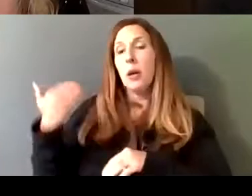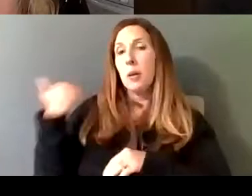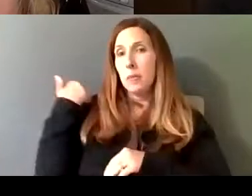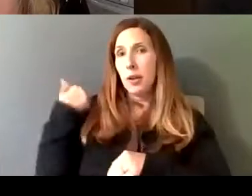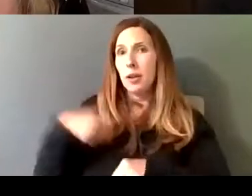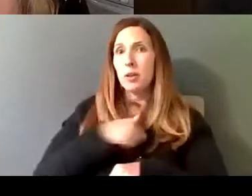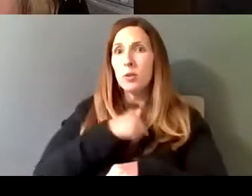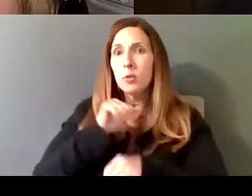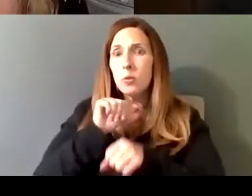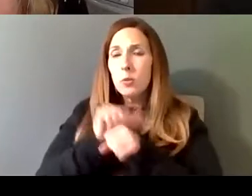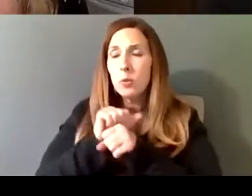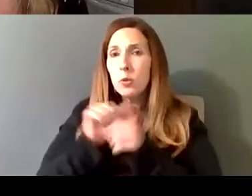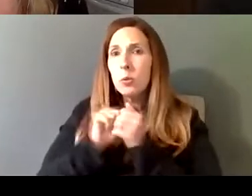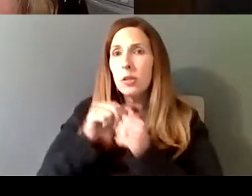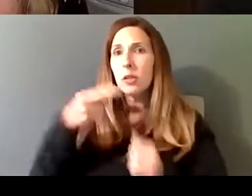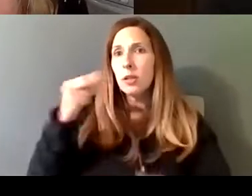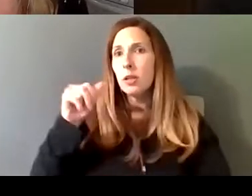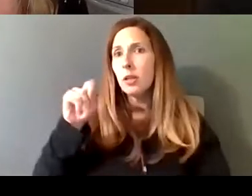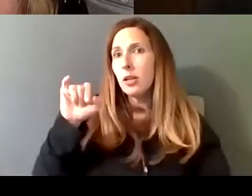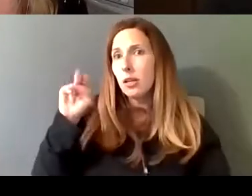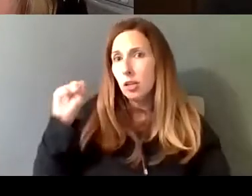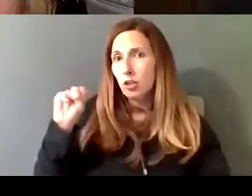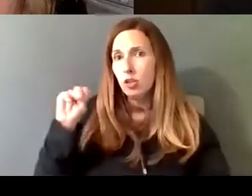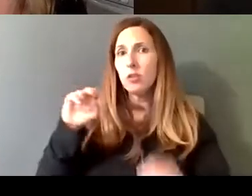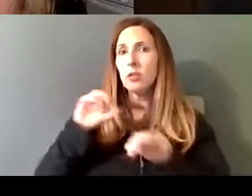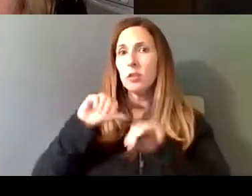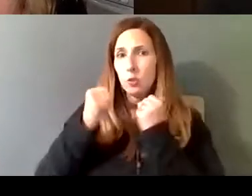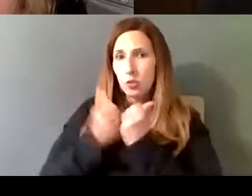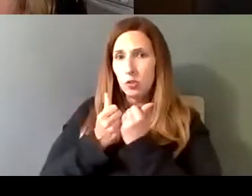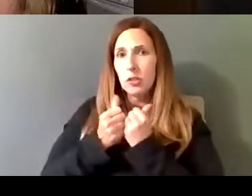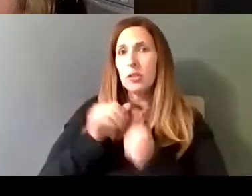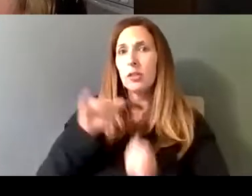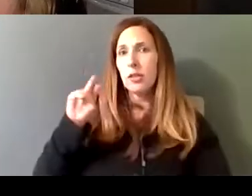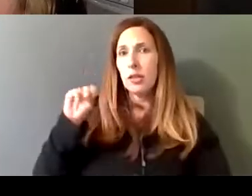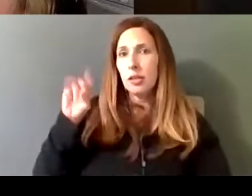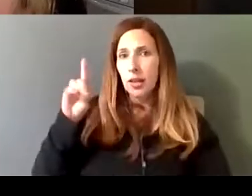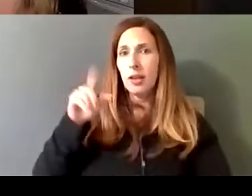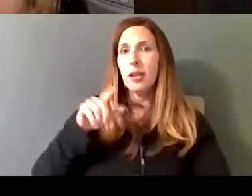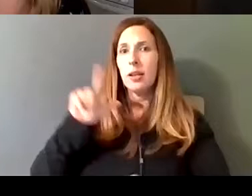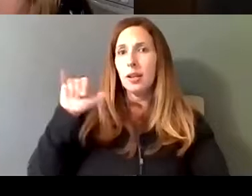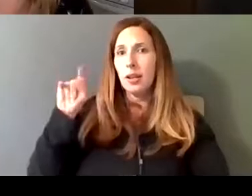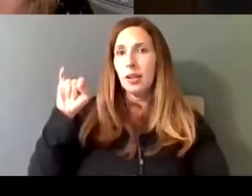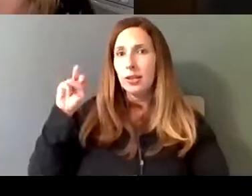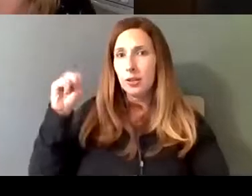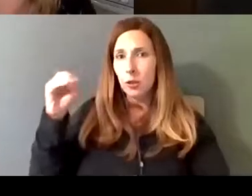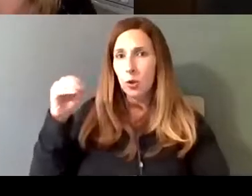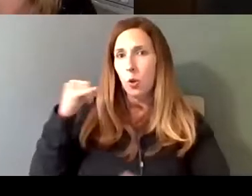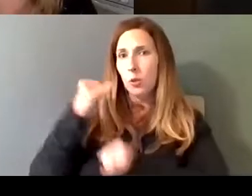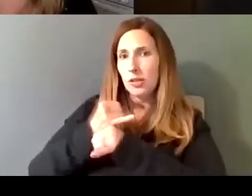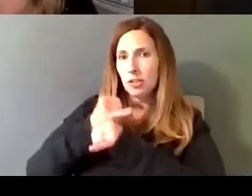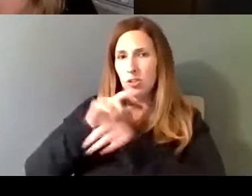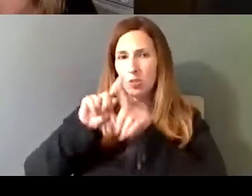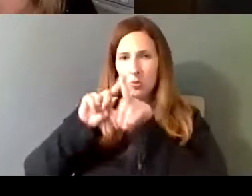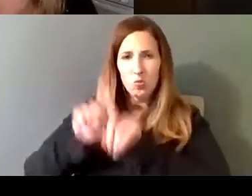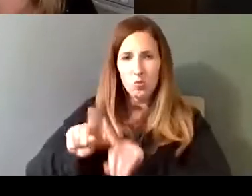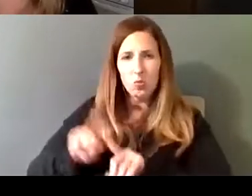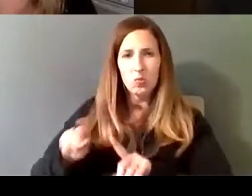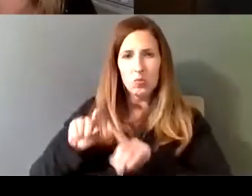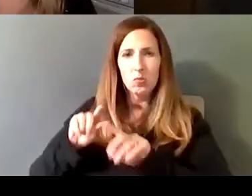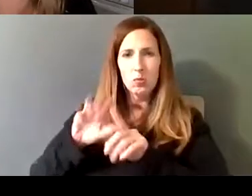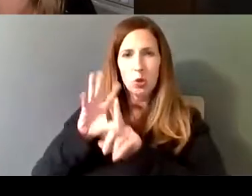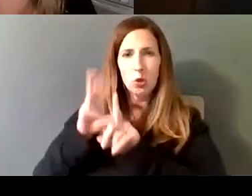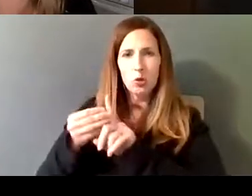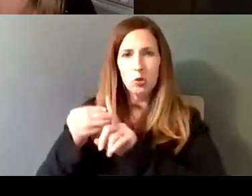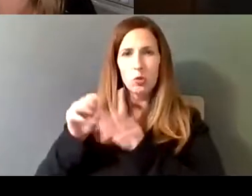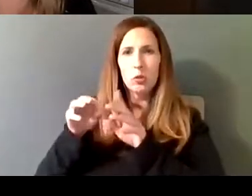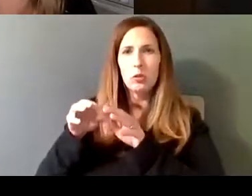Haitian Association, the Indiana Latino Institute, and other multicultural organizations like La Plaza